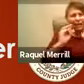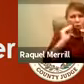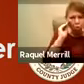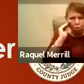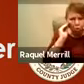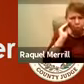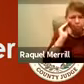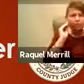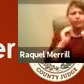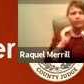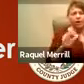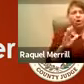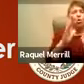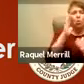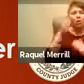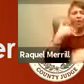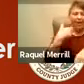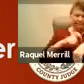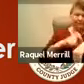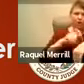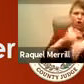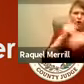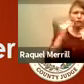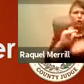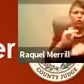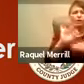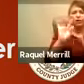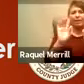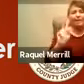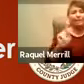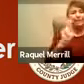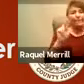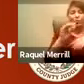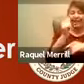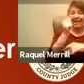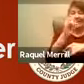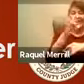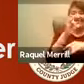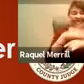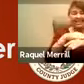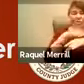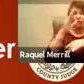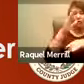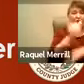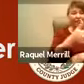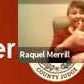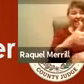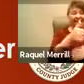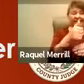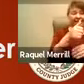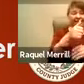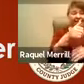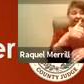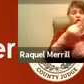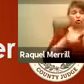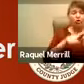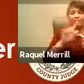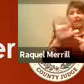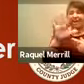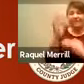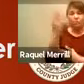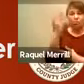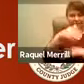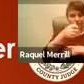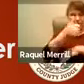There will be a curfew for all persons that are 18 and over from 10 to 5 a.m. What are we trying to